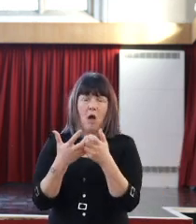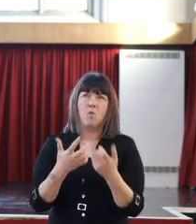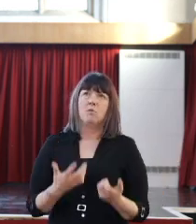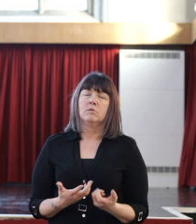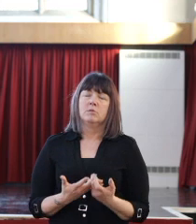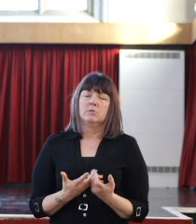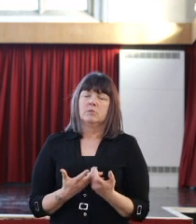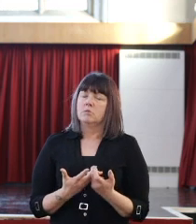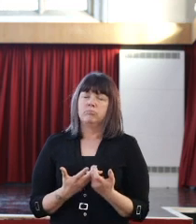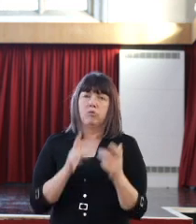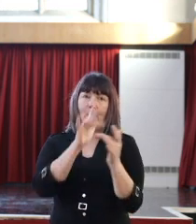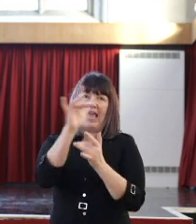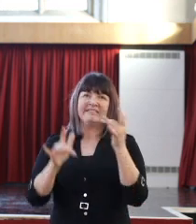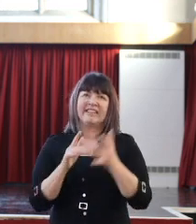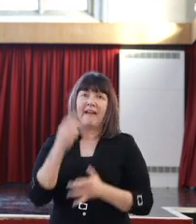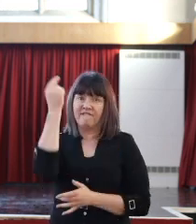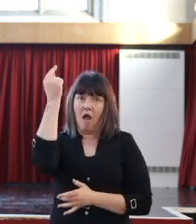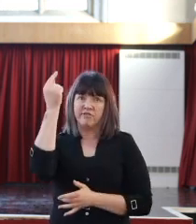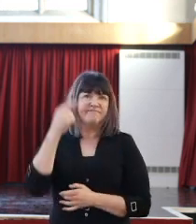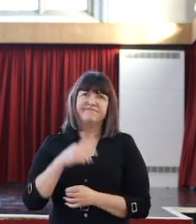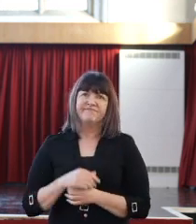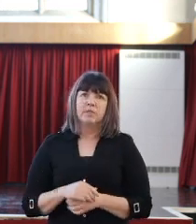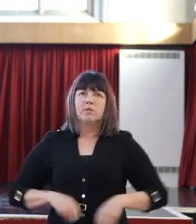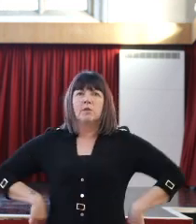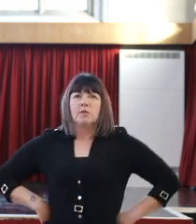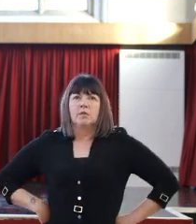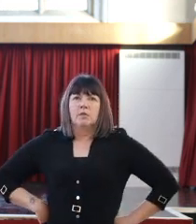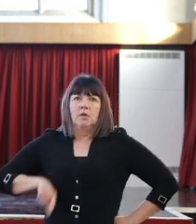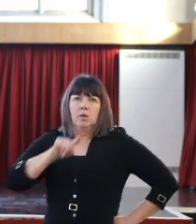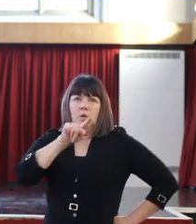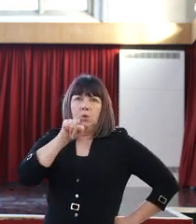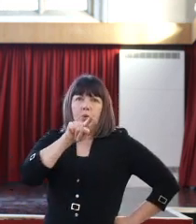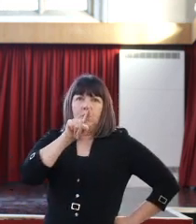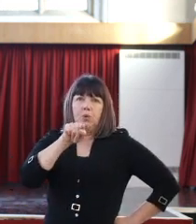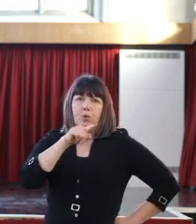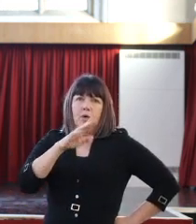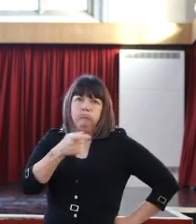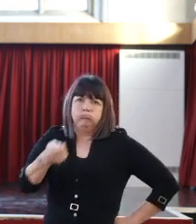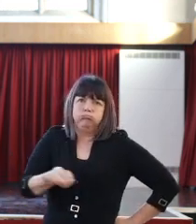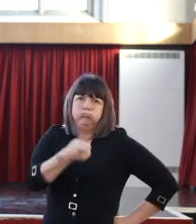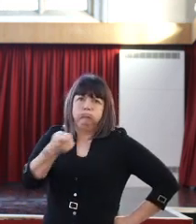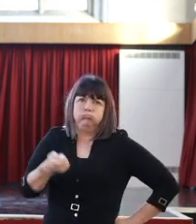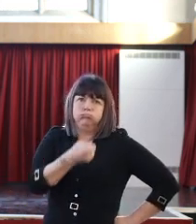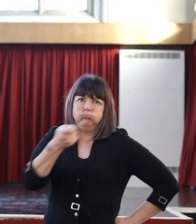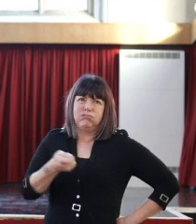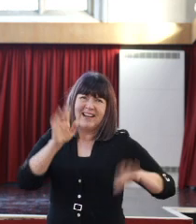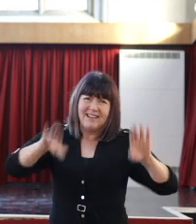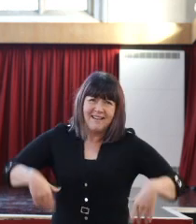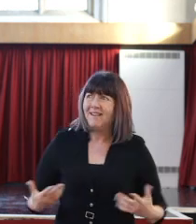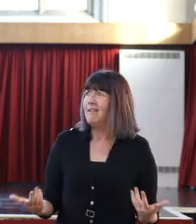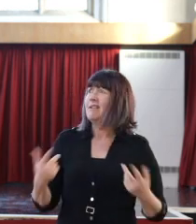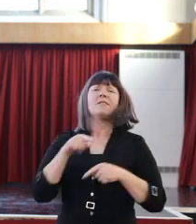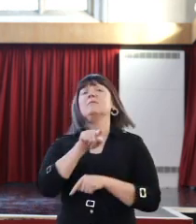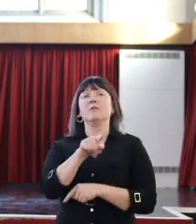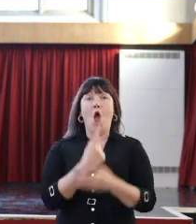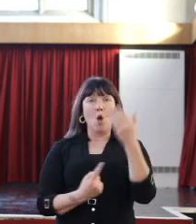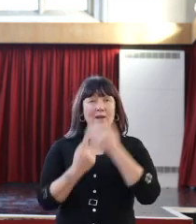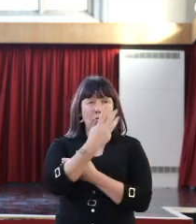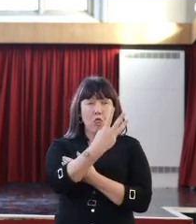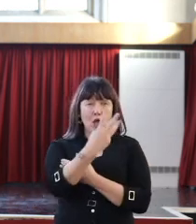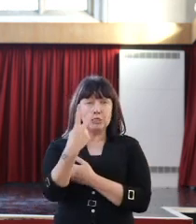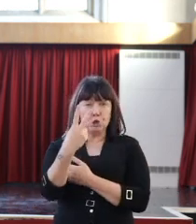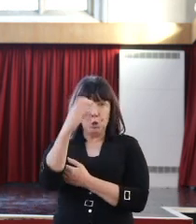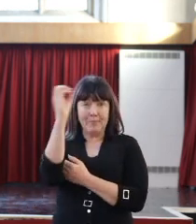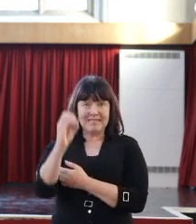speeds. The majority of websites at the time were probably news, blogs, forums, and only 32% of the